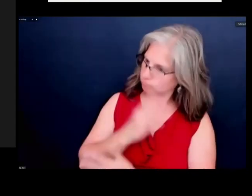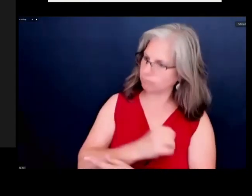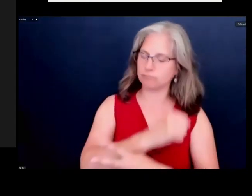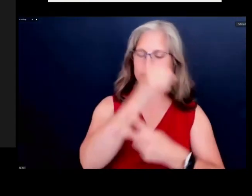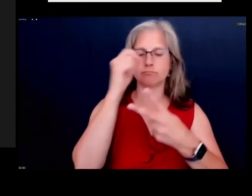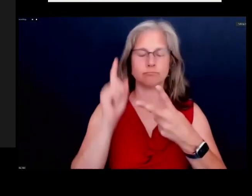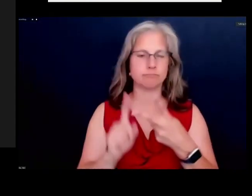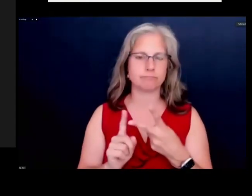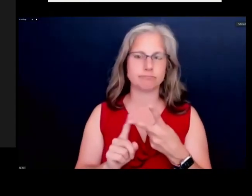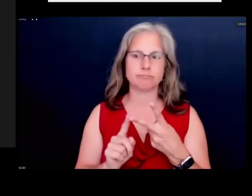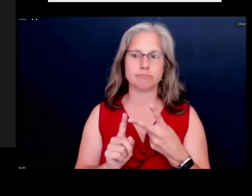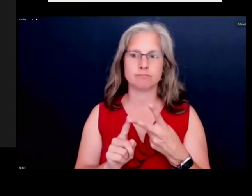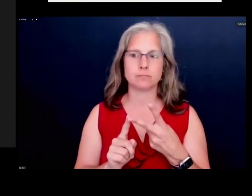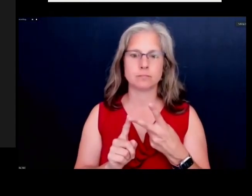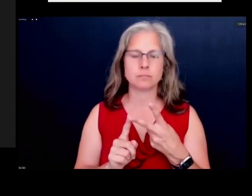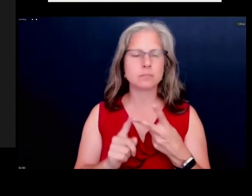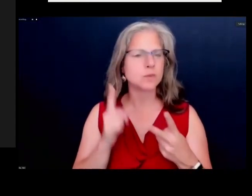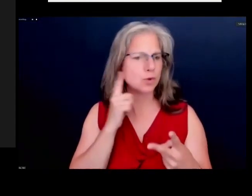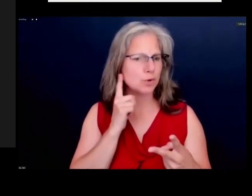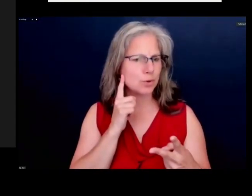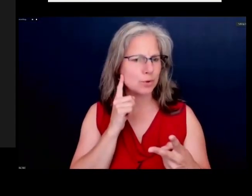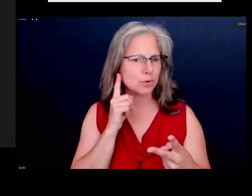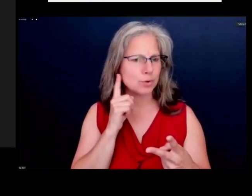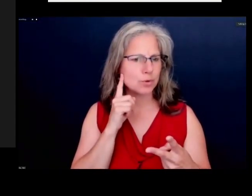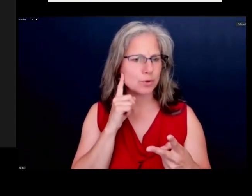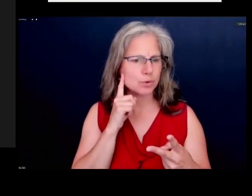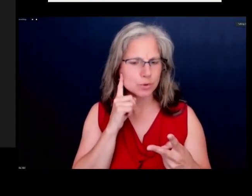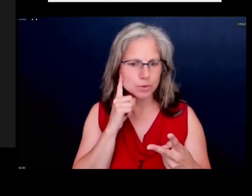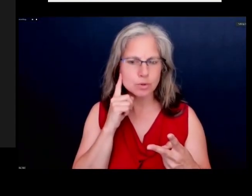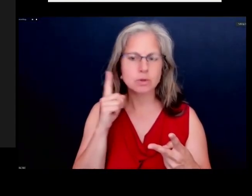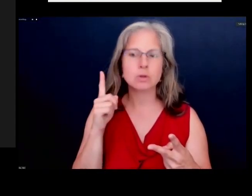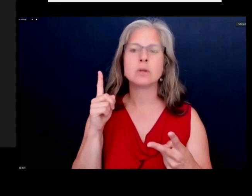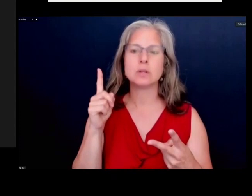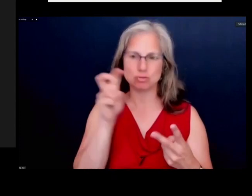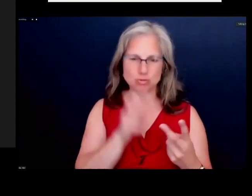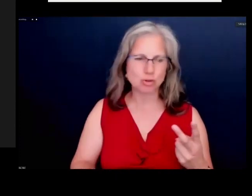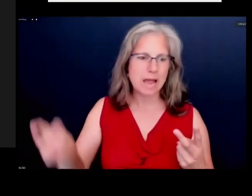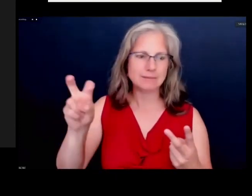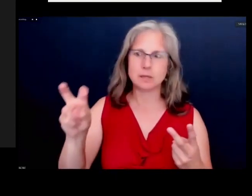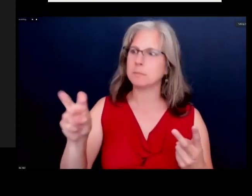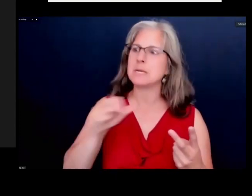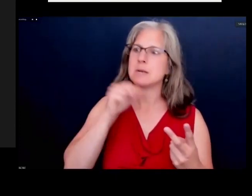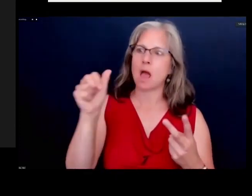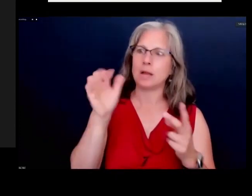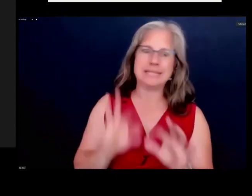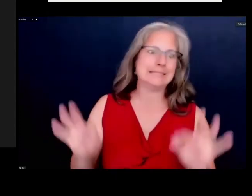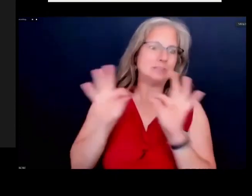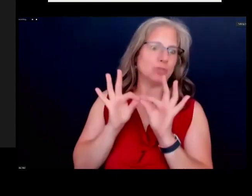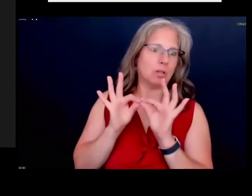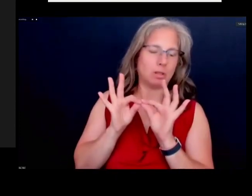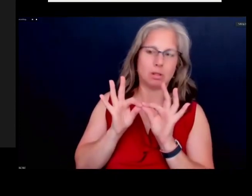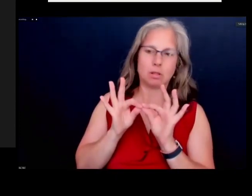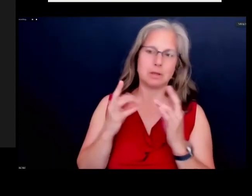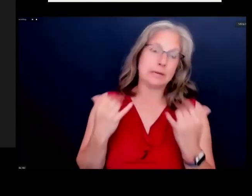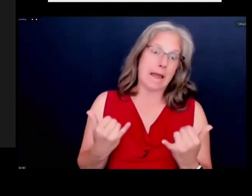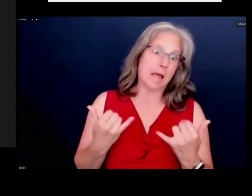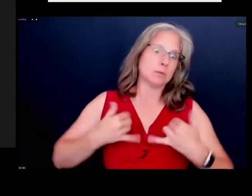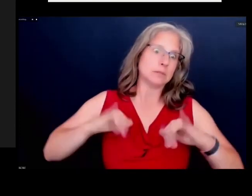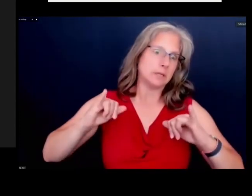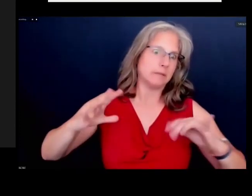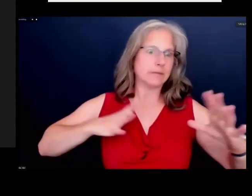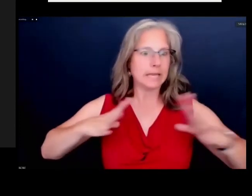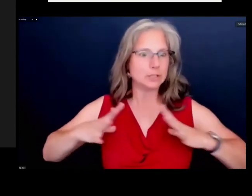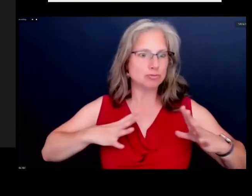All right. And then we heard about non-essential travel. Obviously, we're still in the heart of